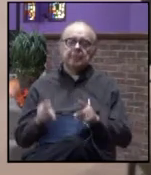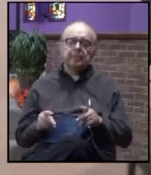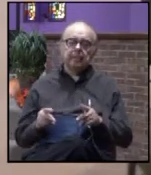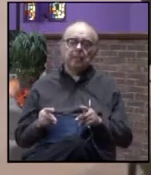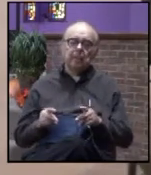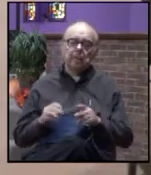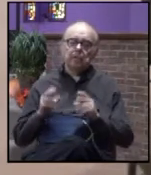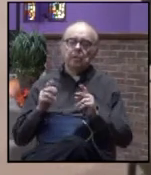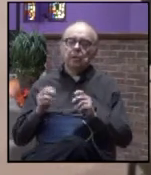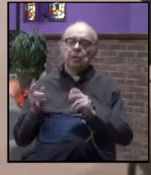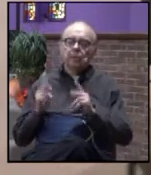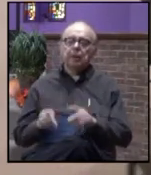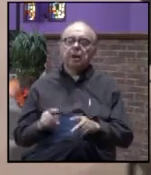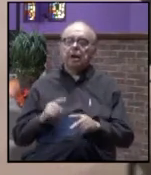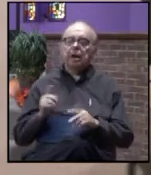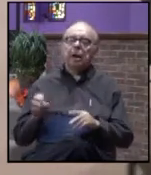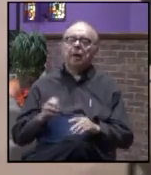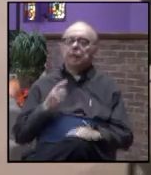told me he had.